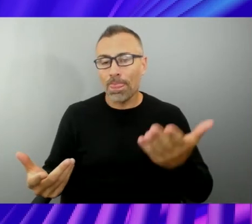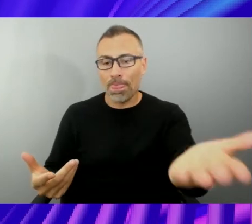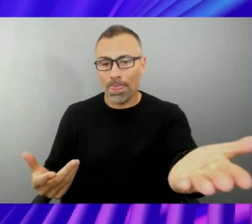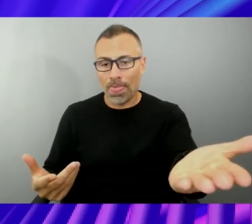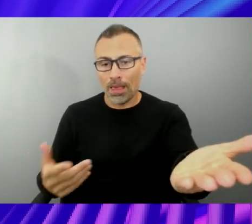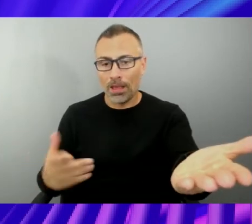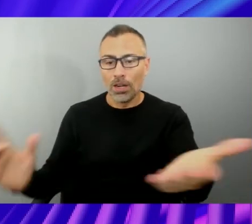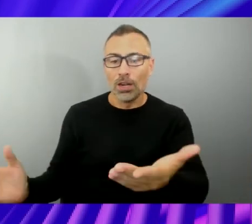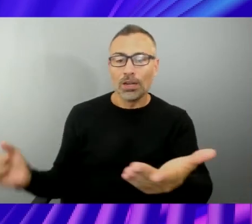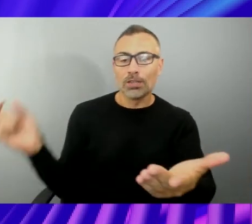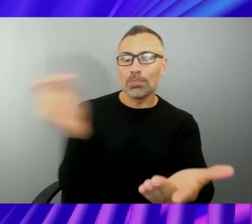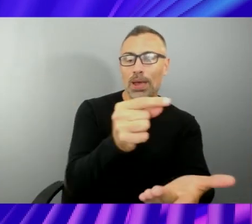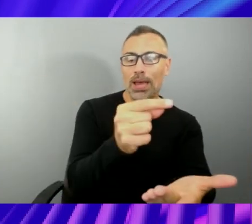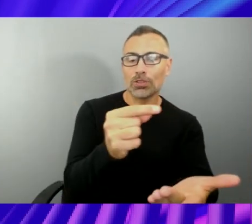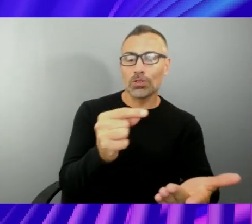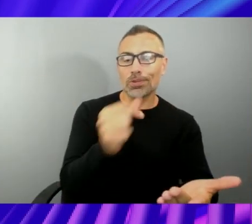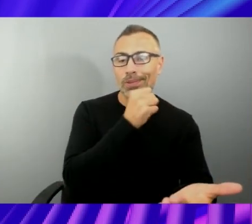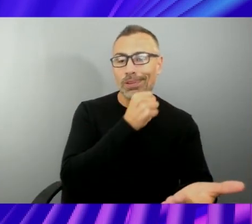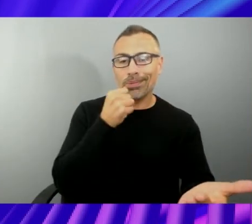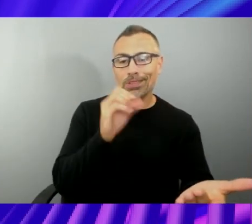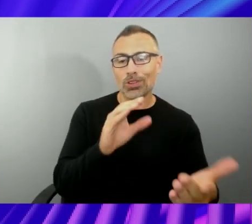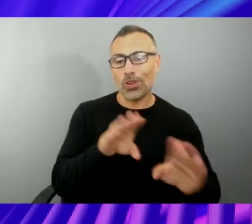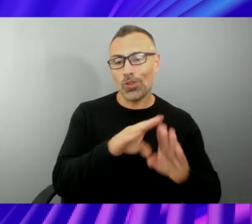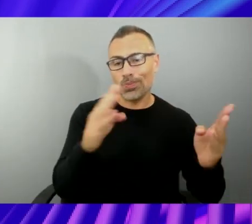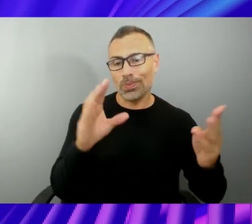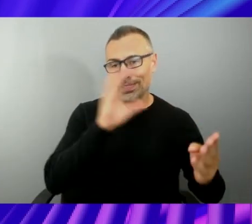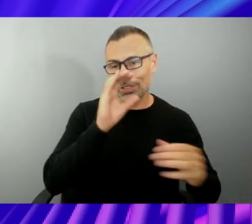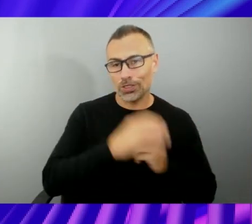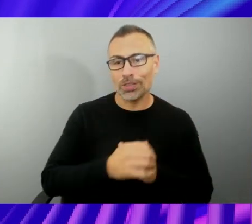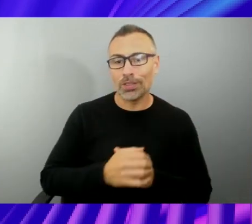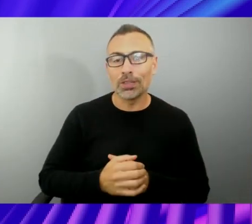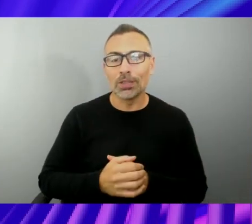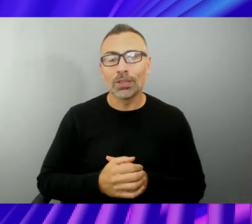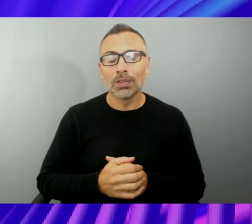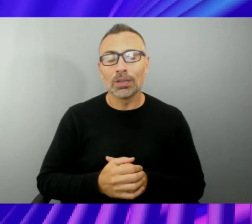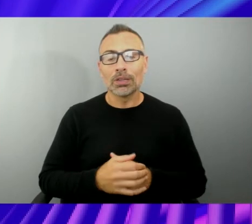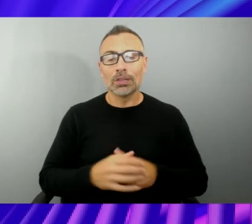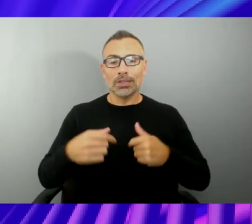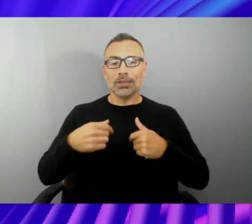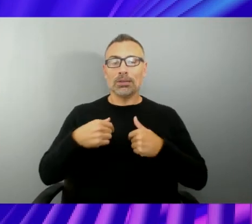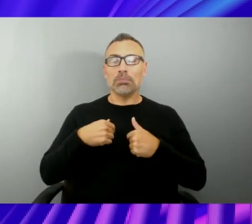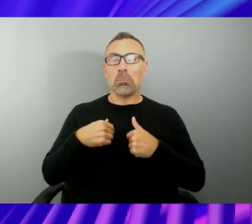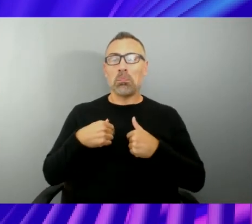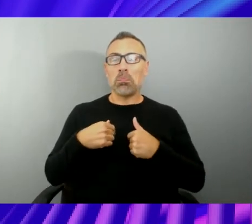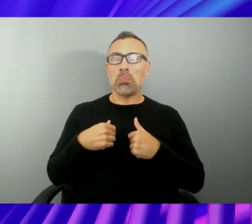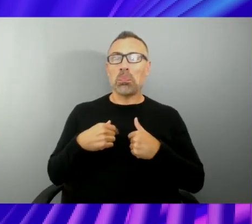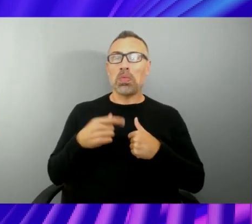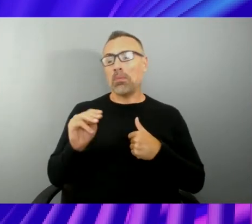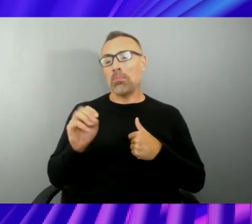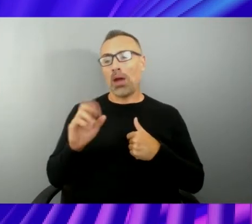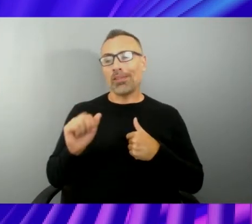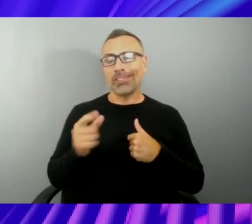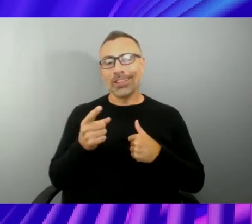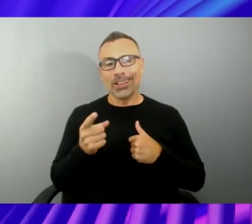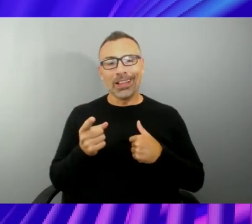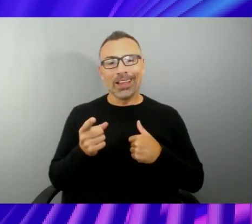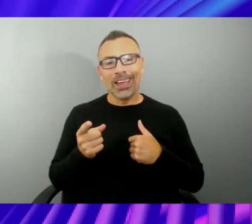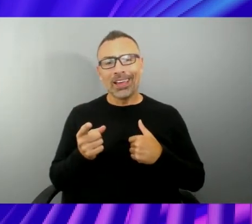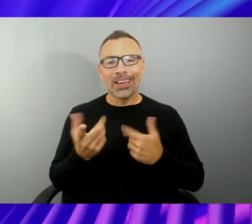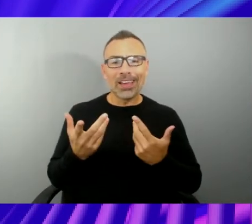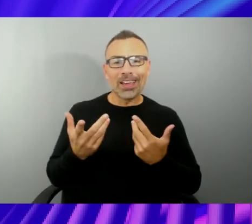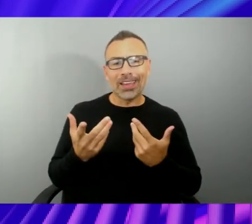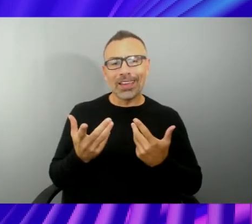back to the Amazon OpenSearch dashboard. So it's just, it kind of creates this, it as like an agnostic way to